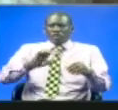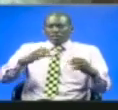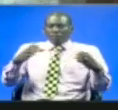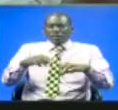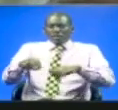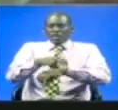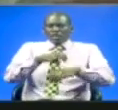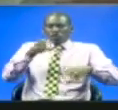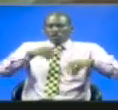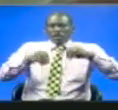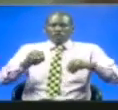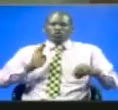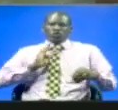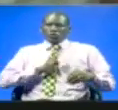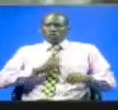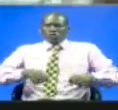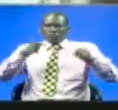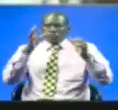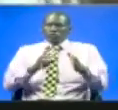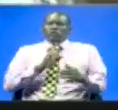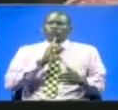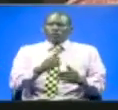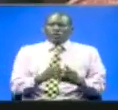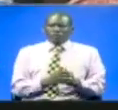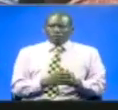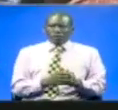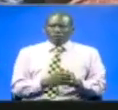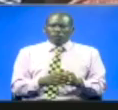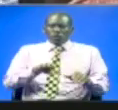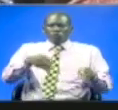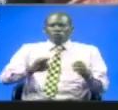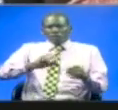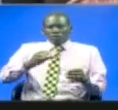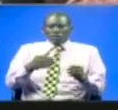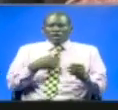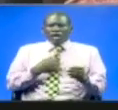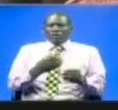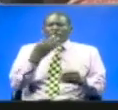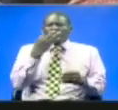chairperson, Judy Pareno, had directed. Busia County has a total of